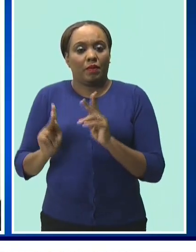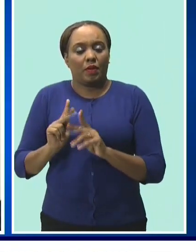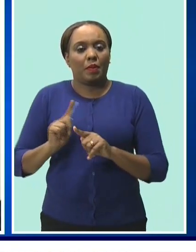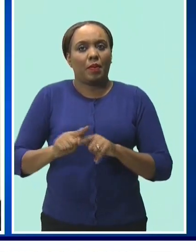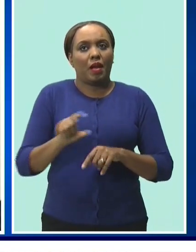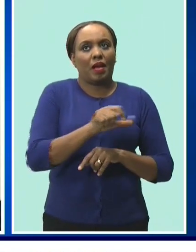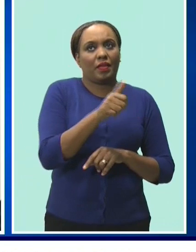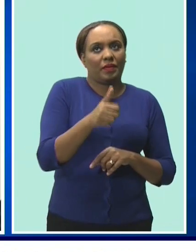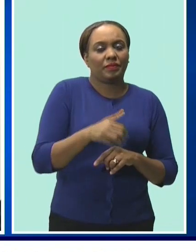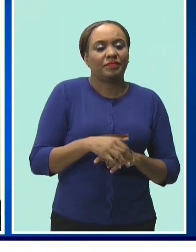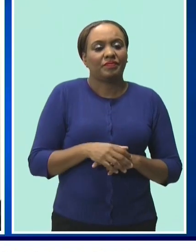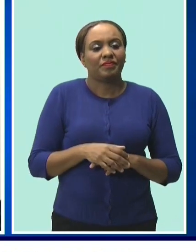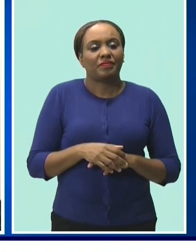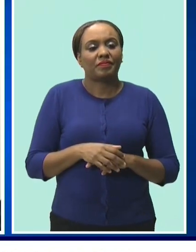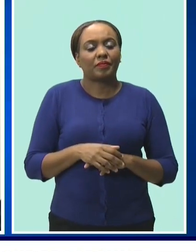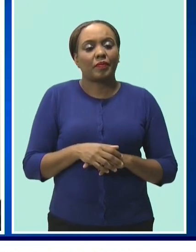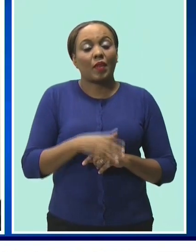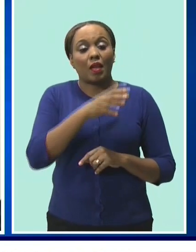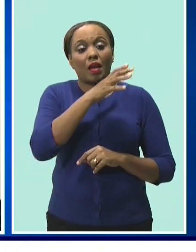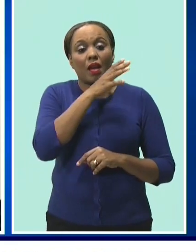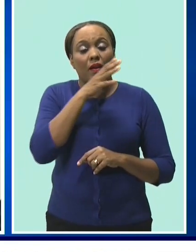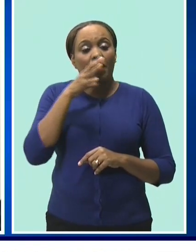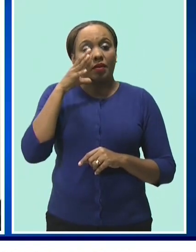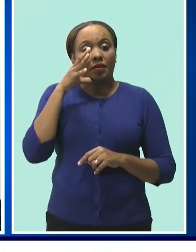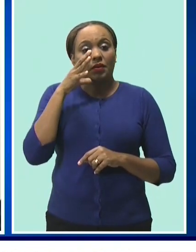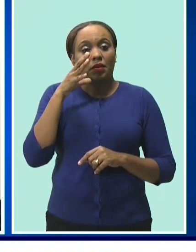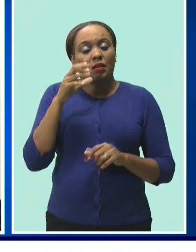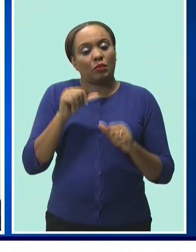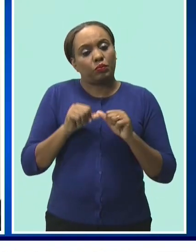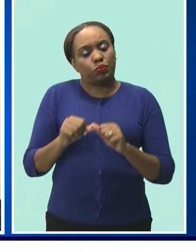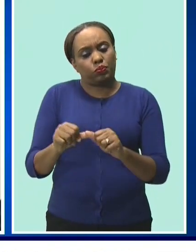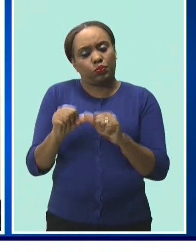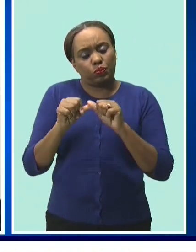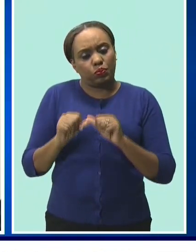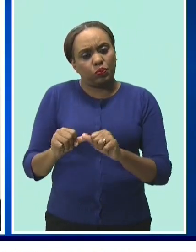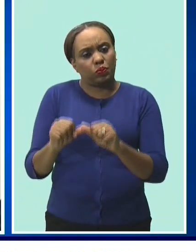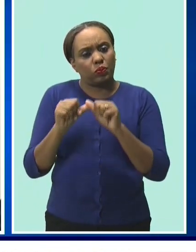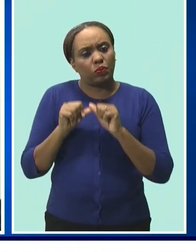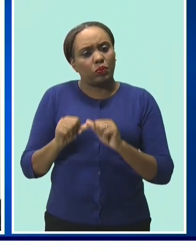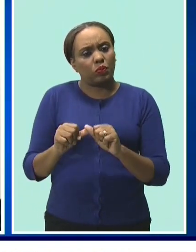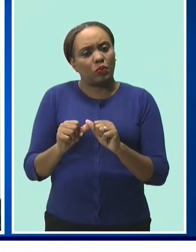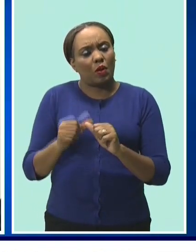is the only sector that has been allowed to continue to sustain, to bring in